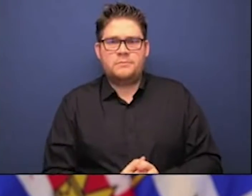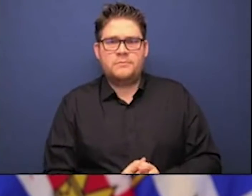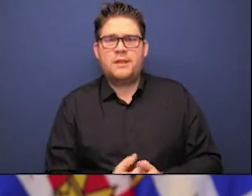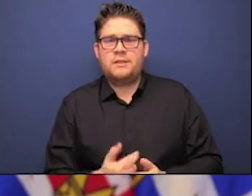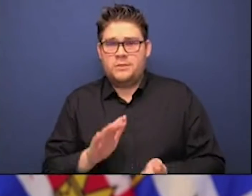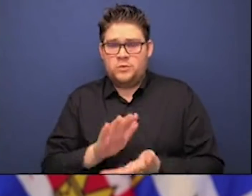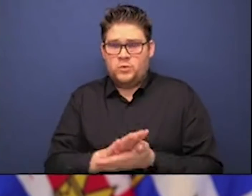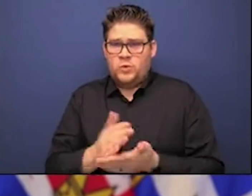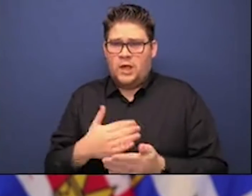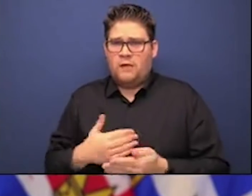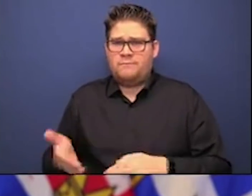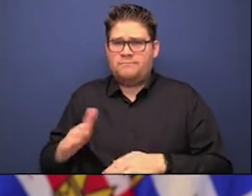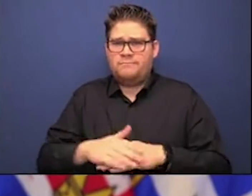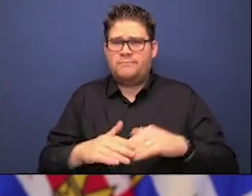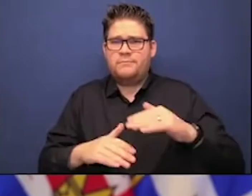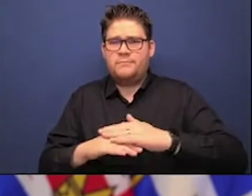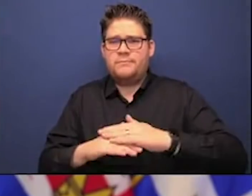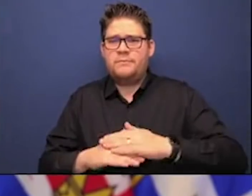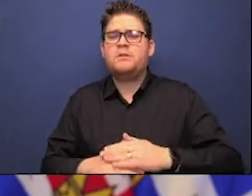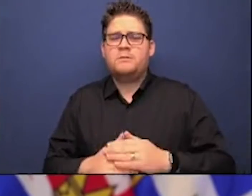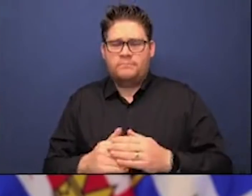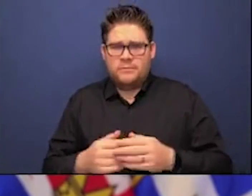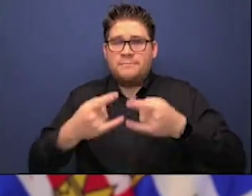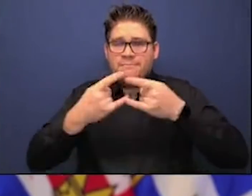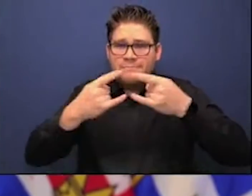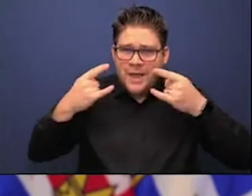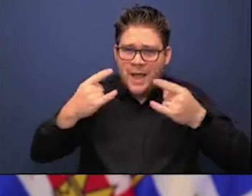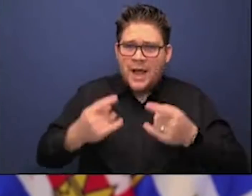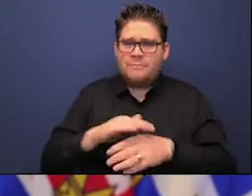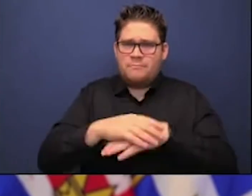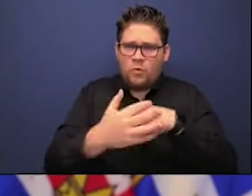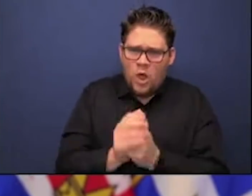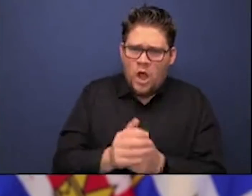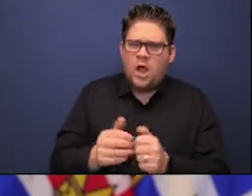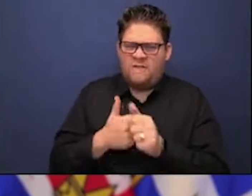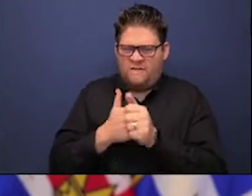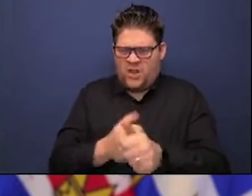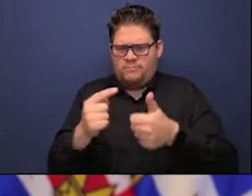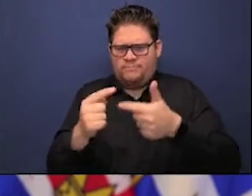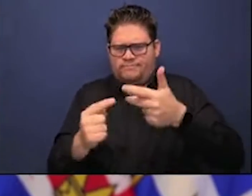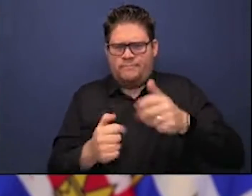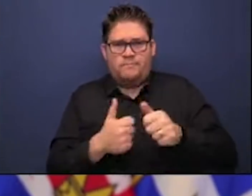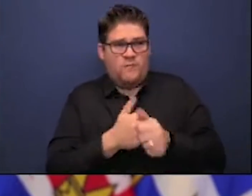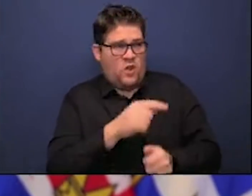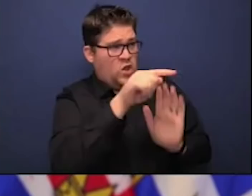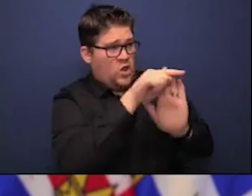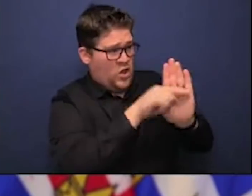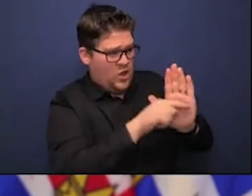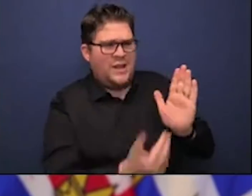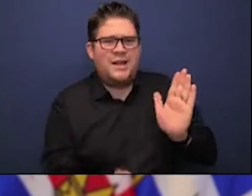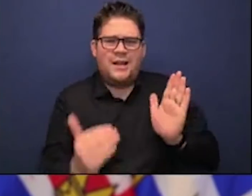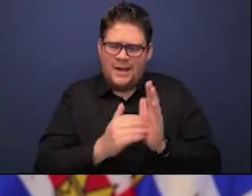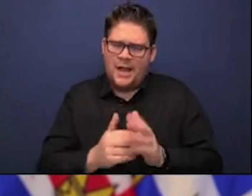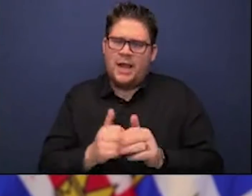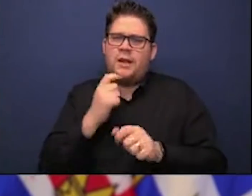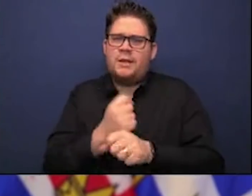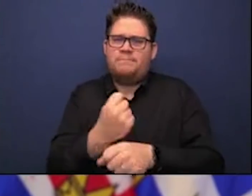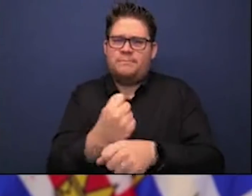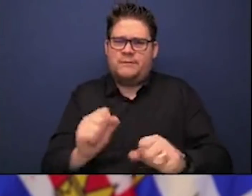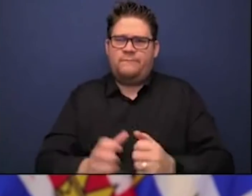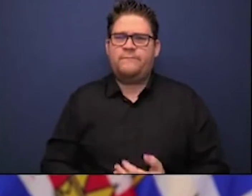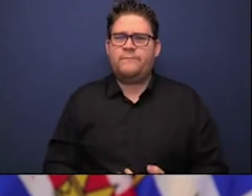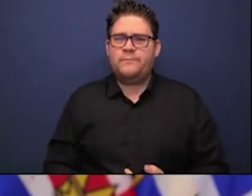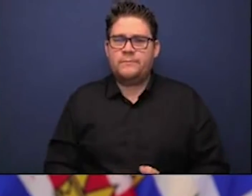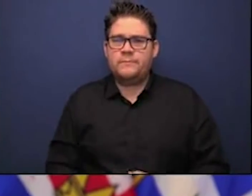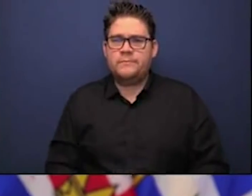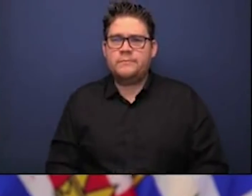our schools, and we have reported on those exposures. But we need to remember that these are reflections of what's happening